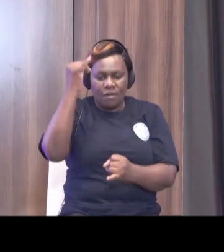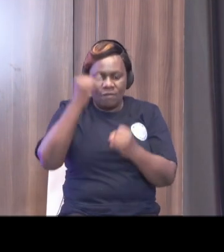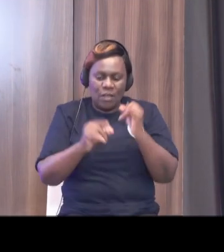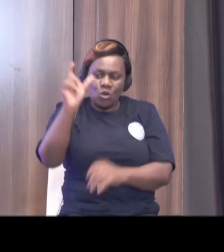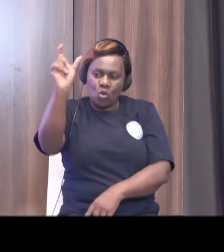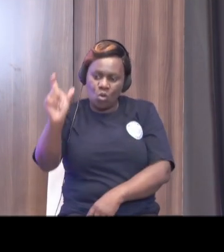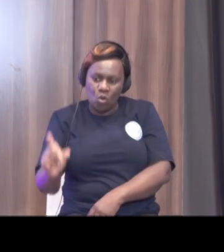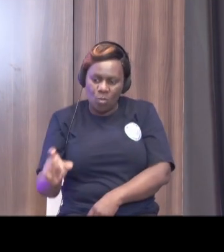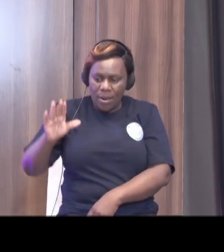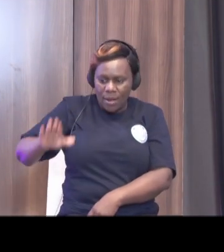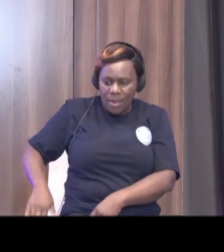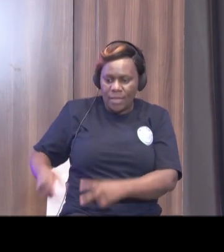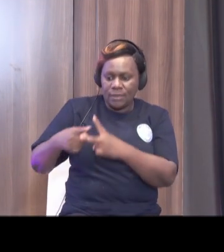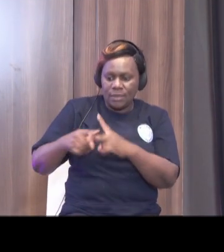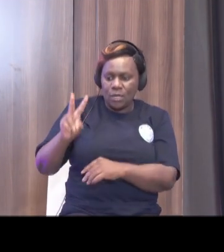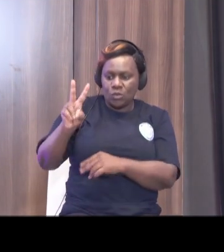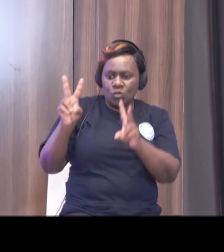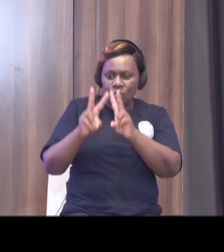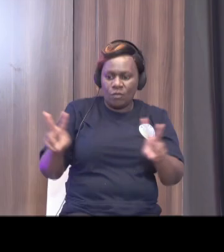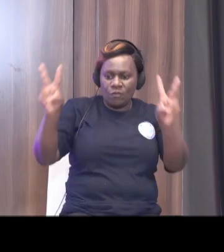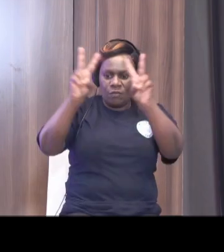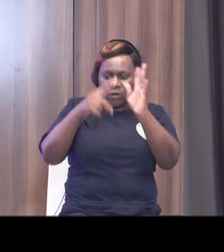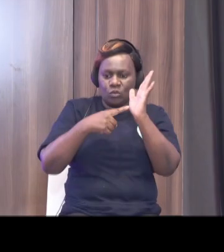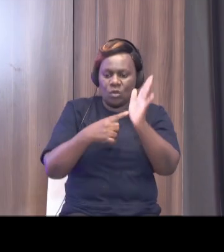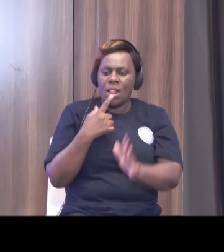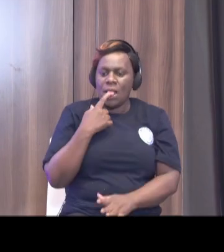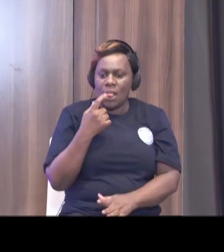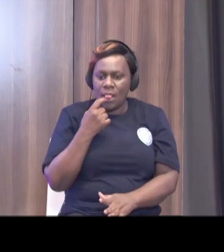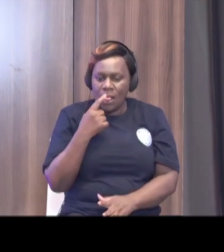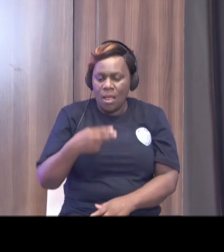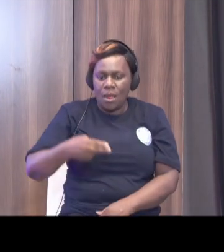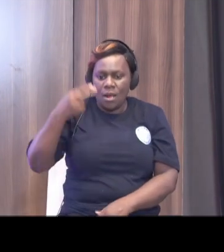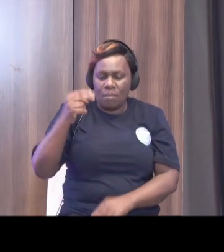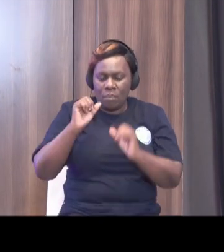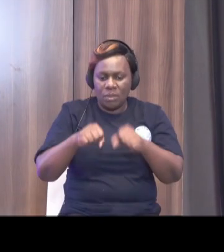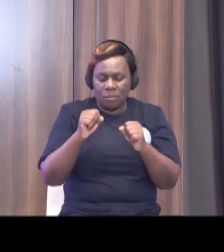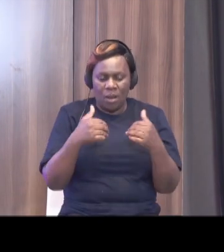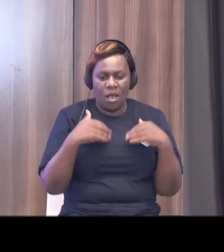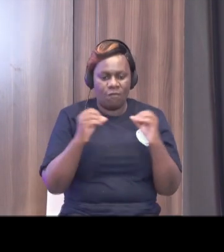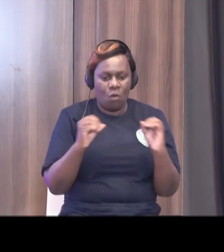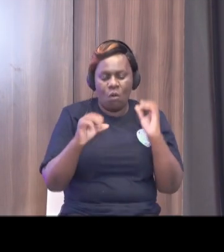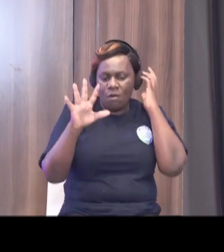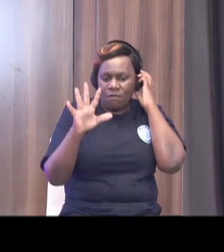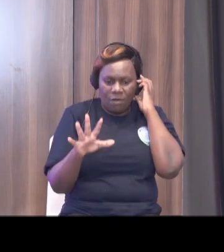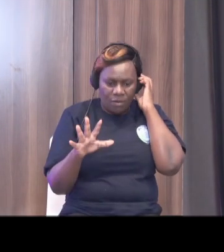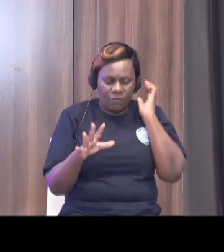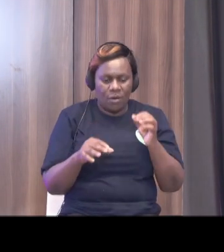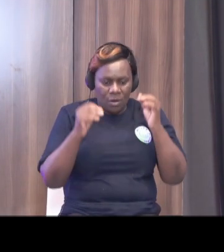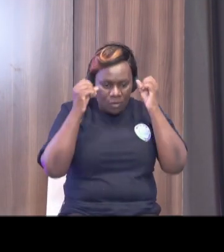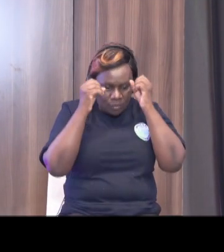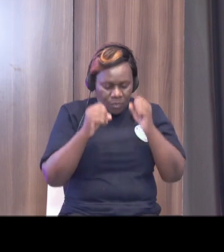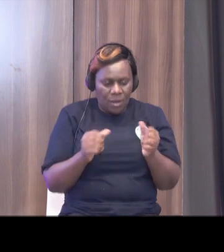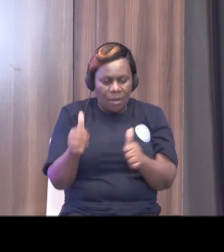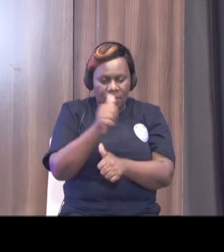column of late onset, the 2 values shown in red are just to highlight that we did not have 5 observations above